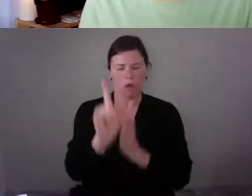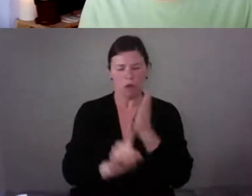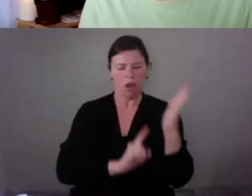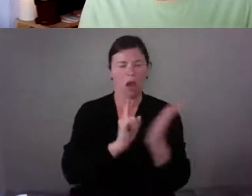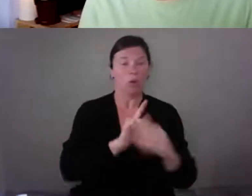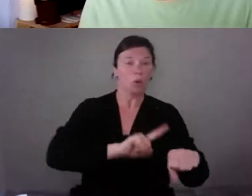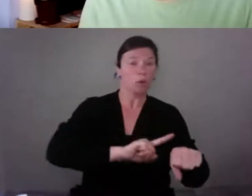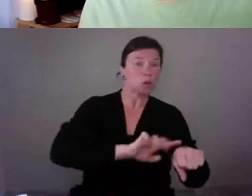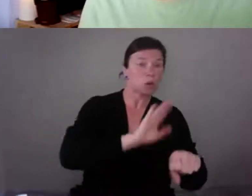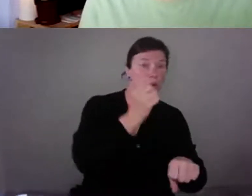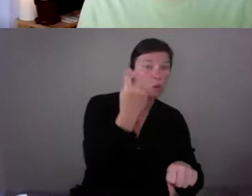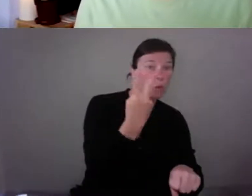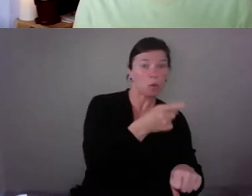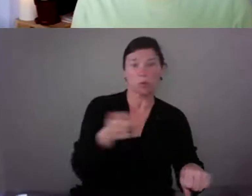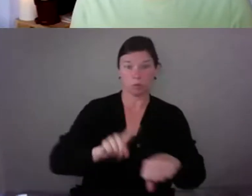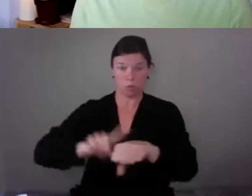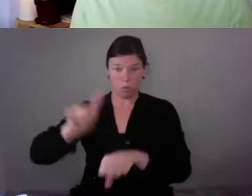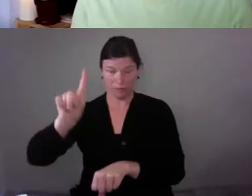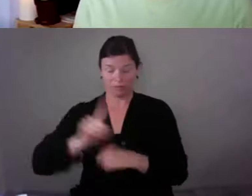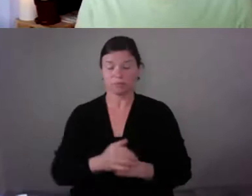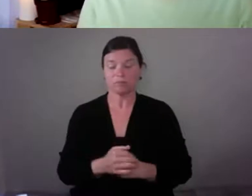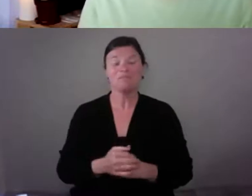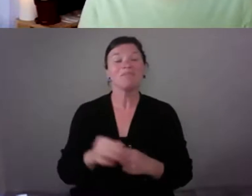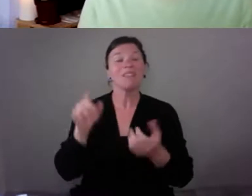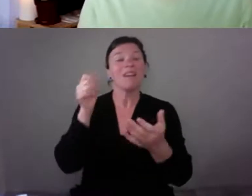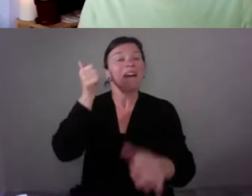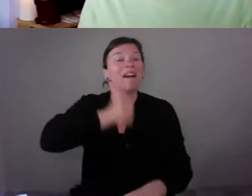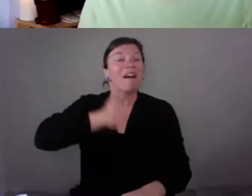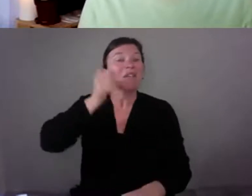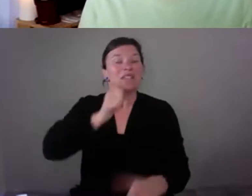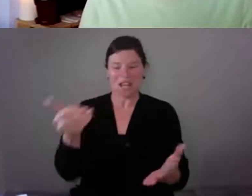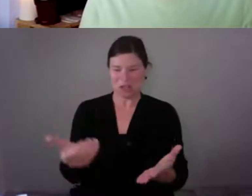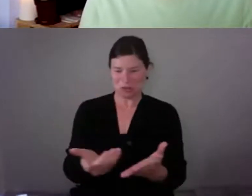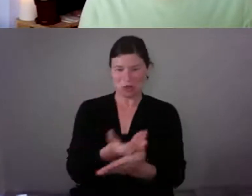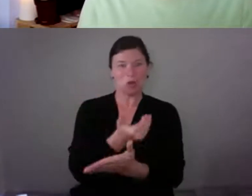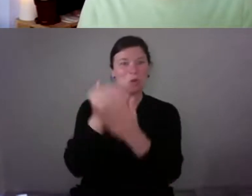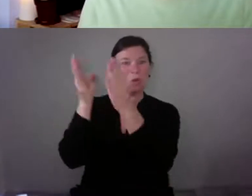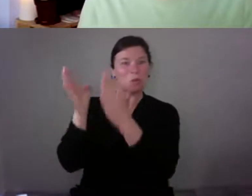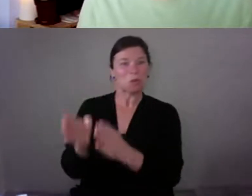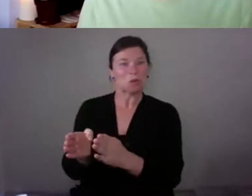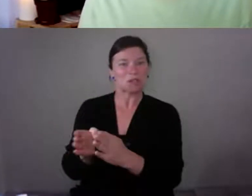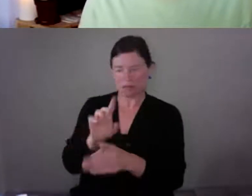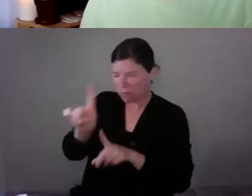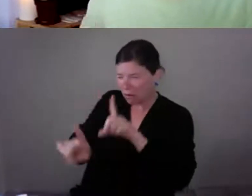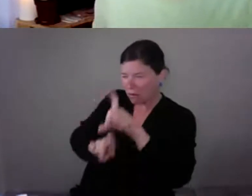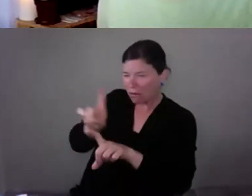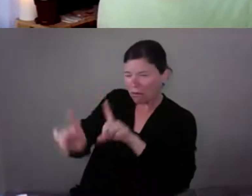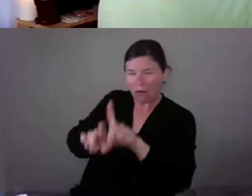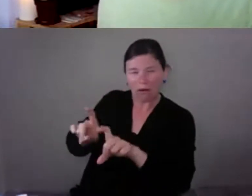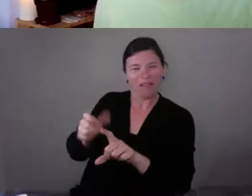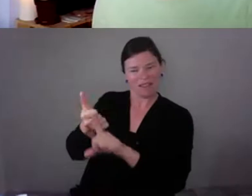1. And each week we're going to feature a different interview with a live disability